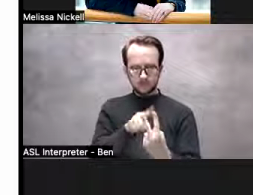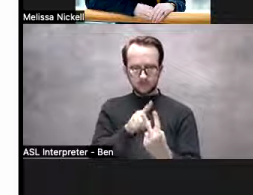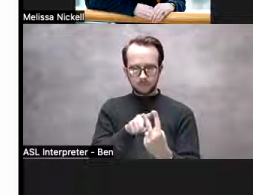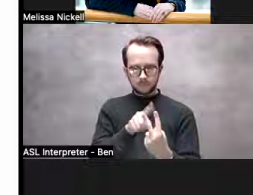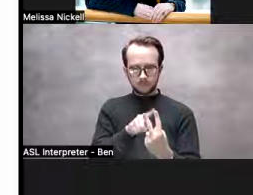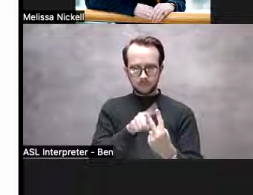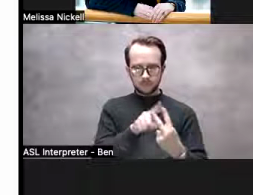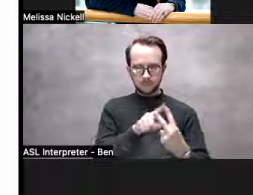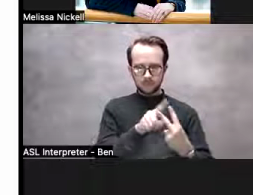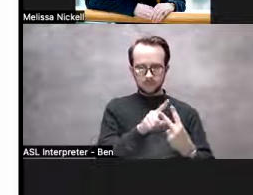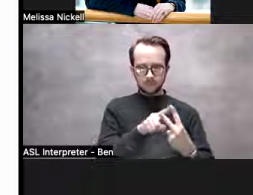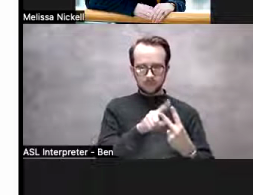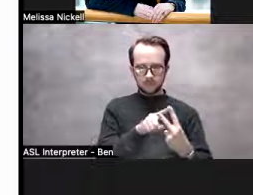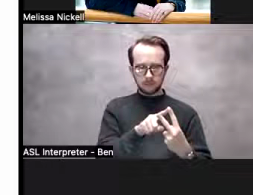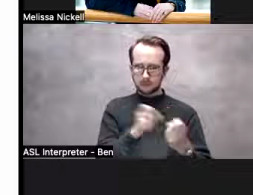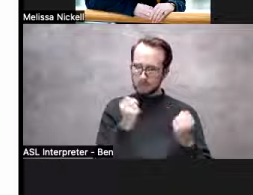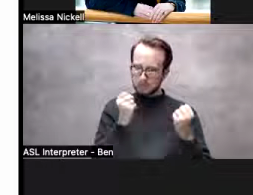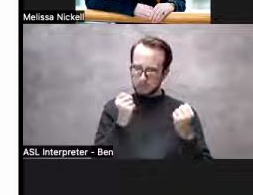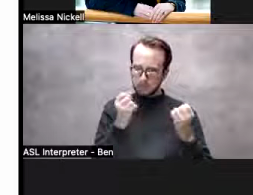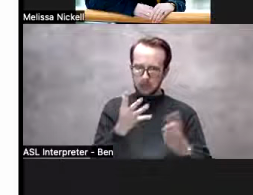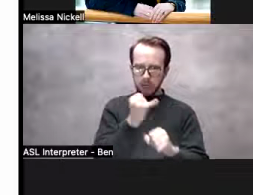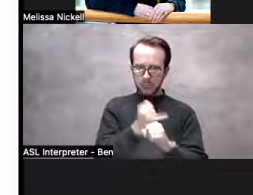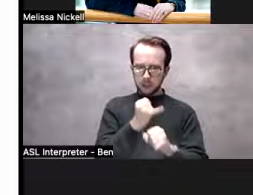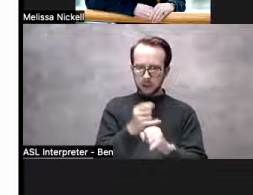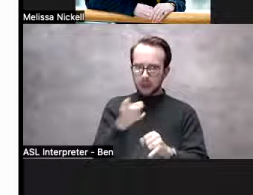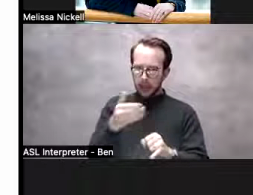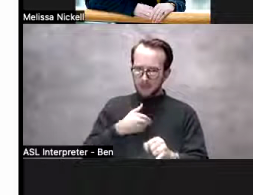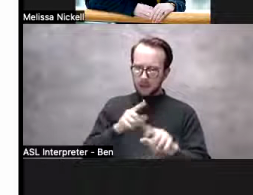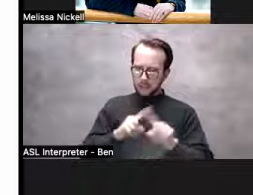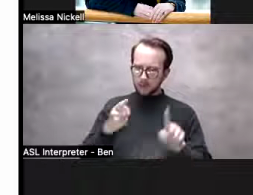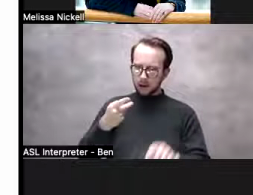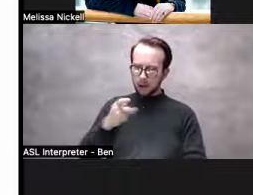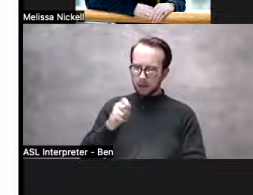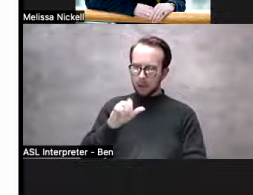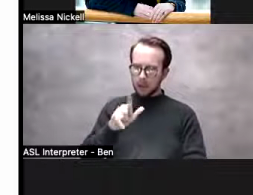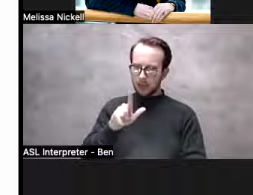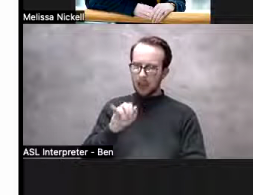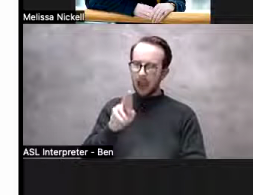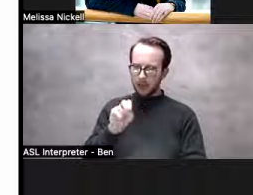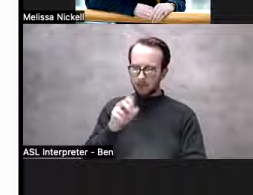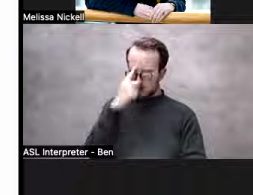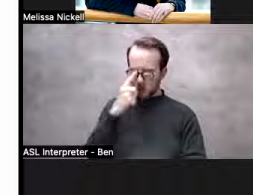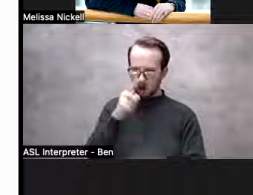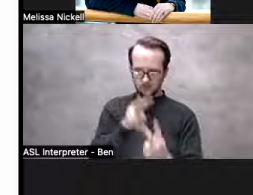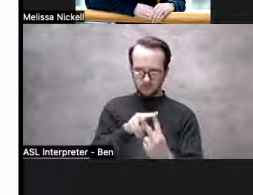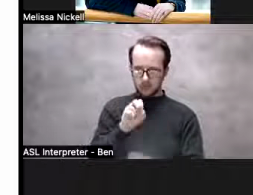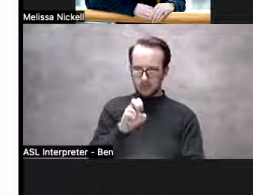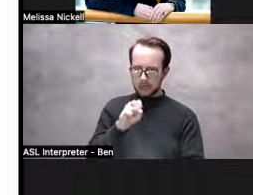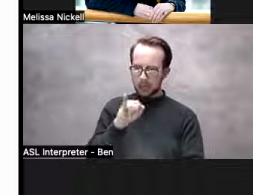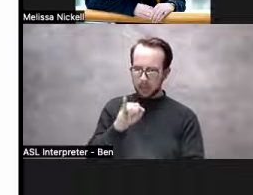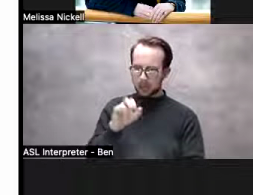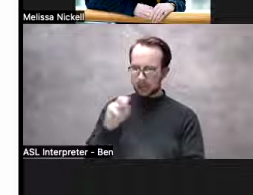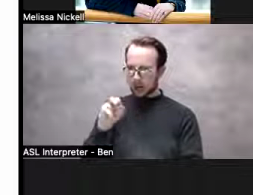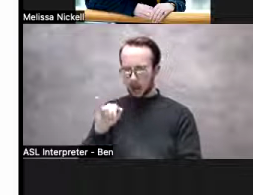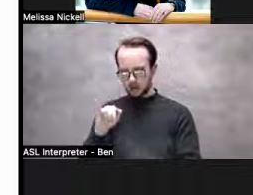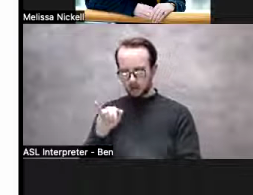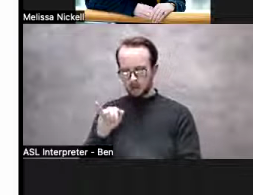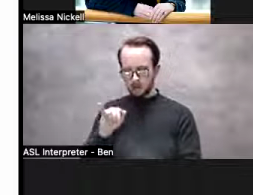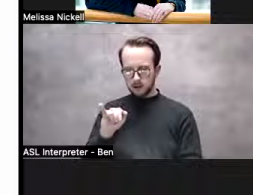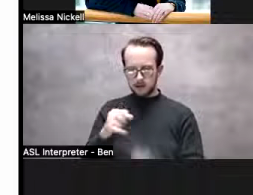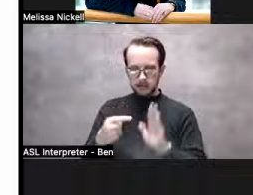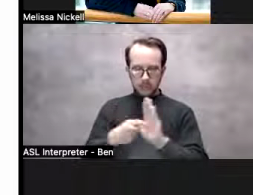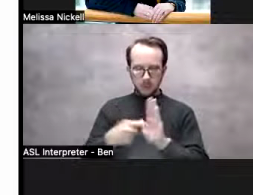a lot of the institutes have different pay lines for ESI or new investigators. Okay, so for example, the pay line